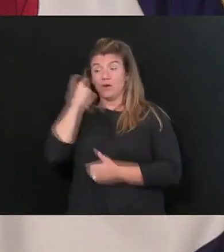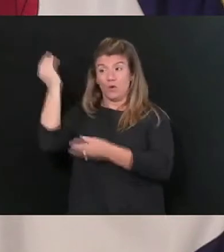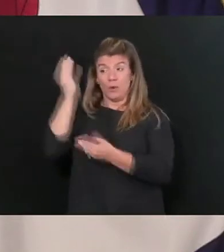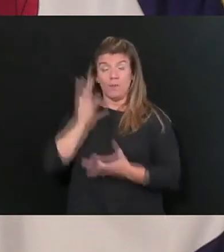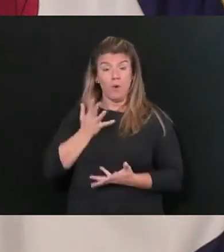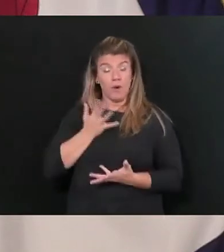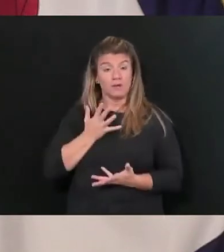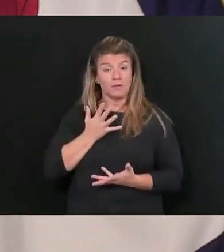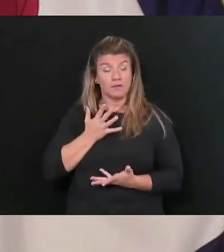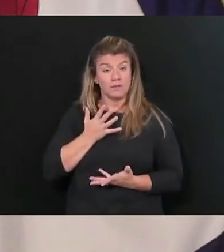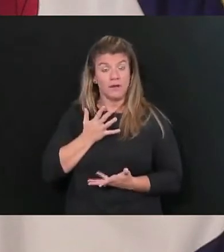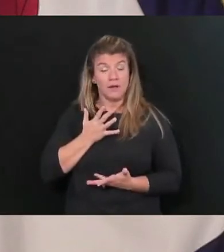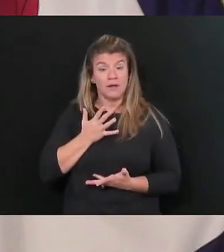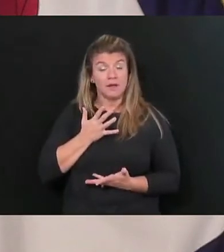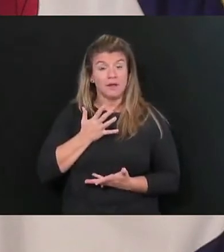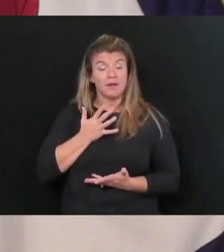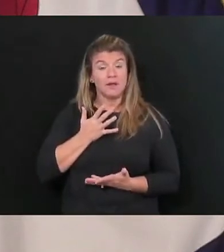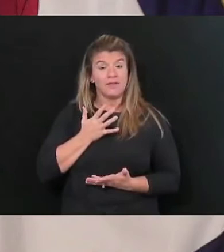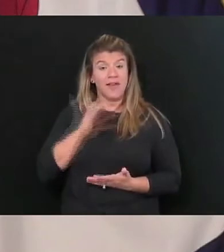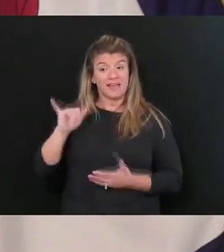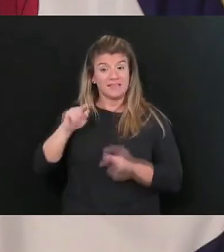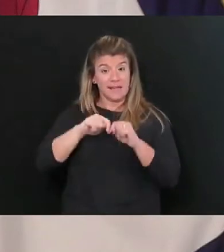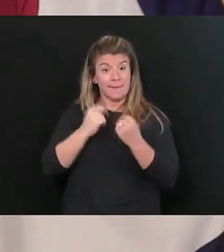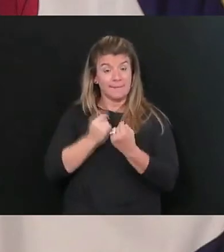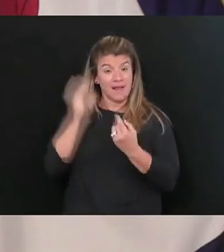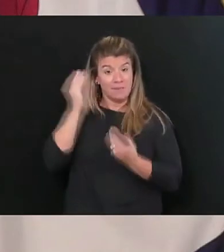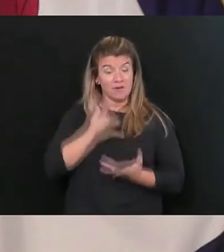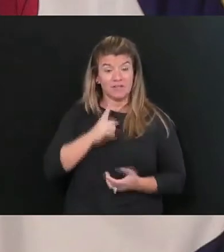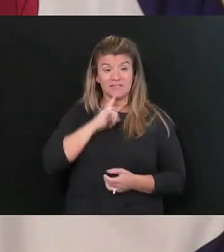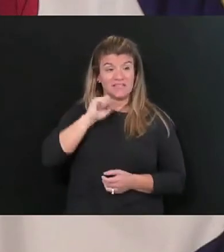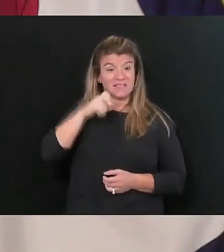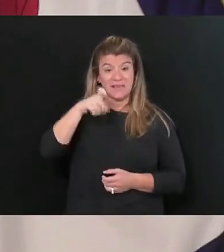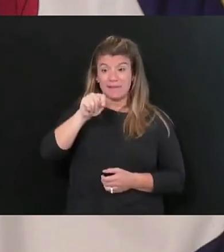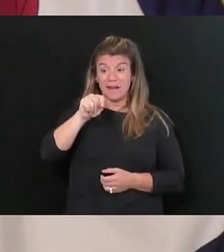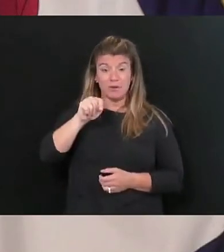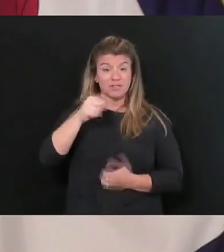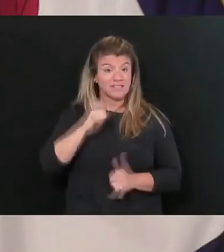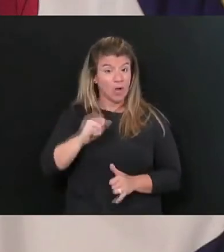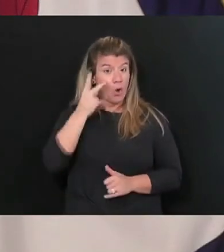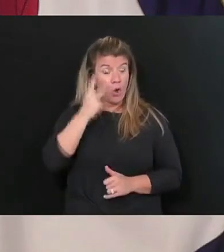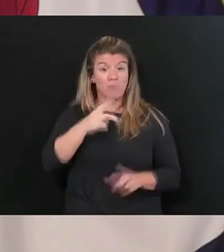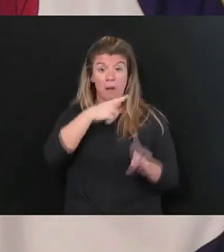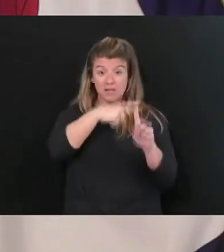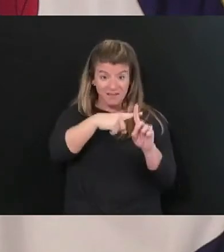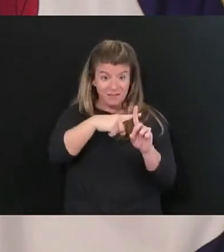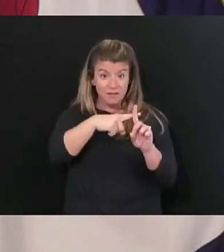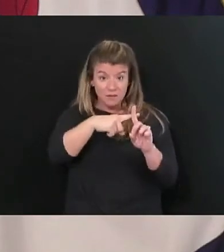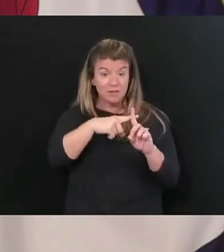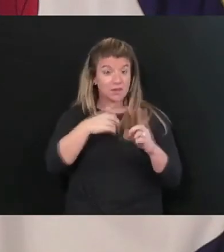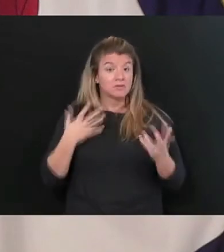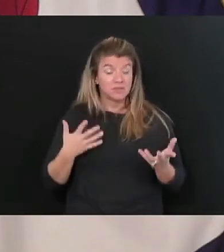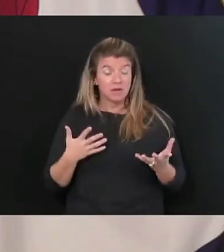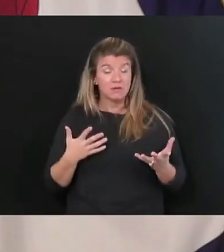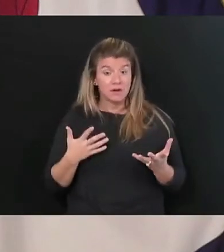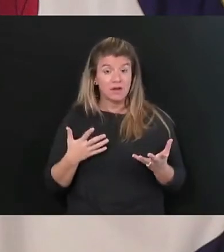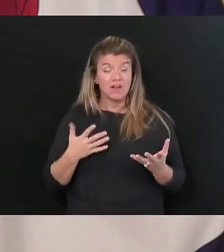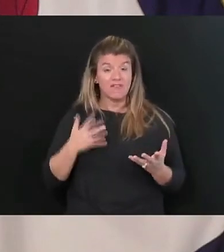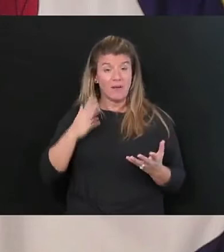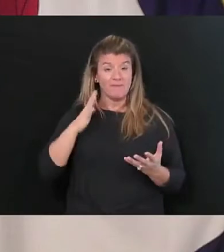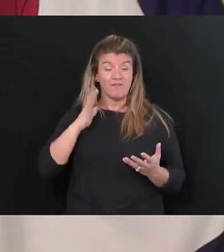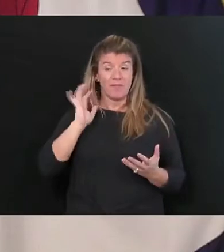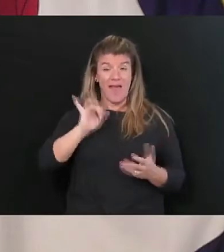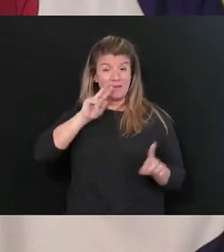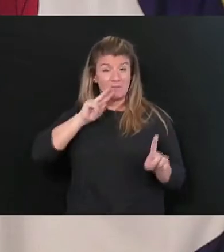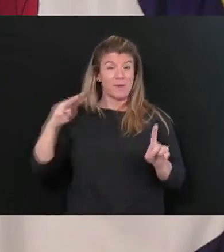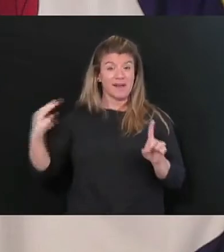the revenue, the revenue people was September's looking halfway decent. And so from the standpoint, Paul,